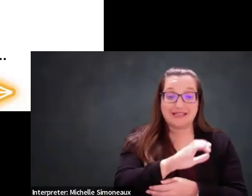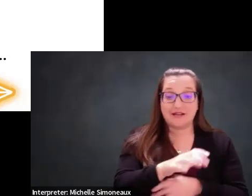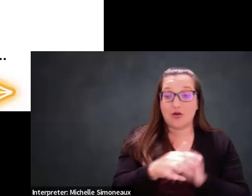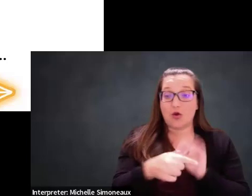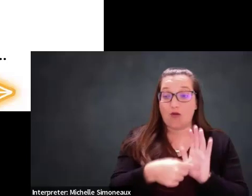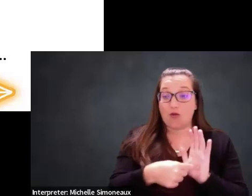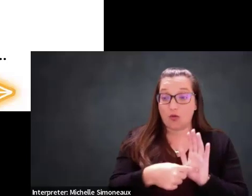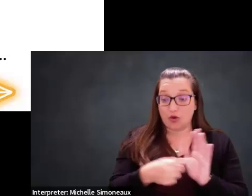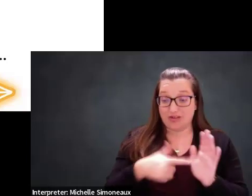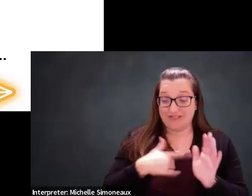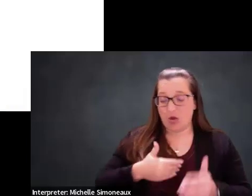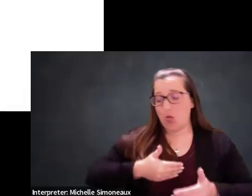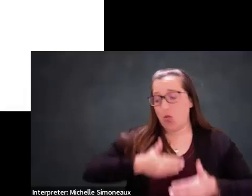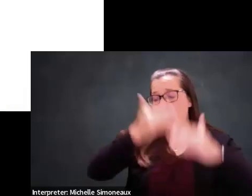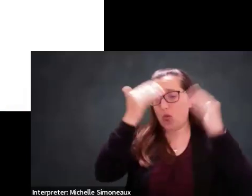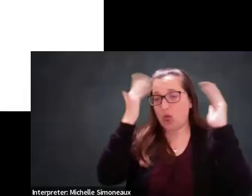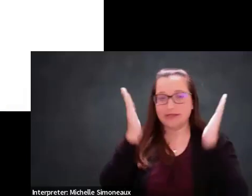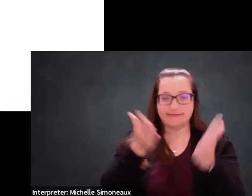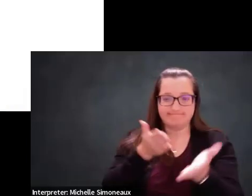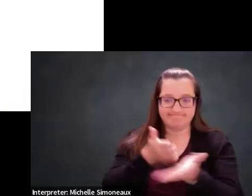okay. We're going to start here.